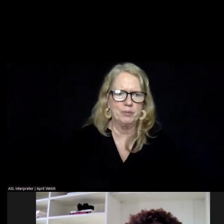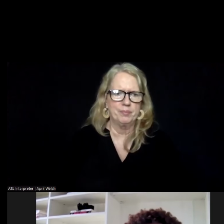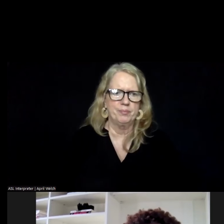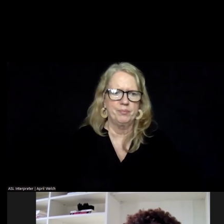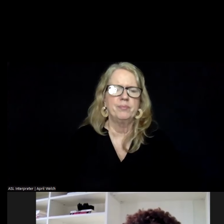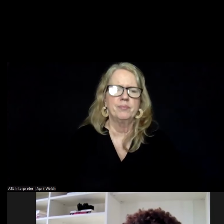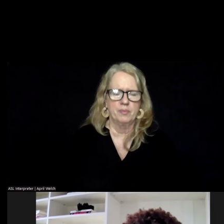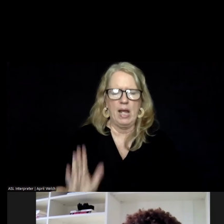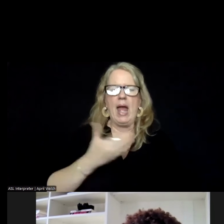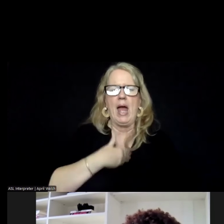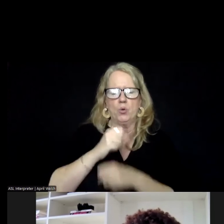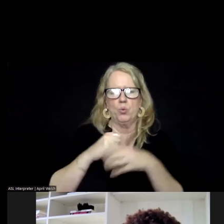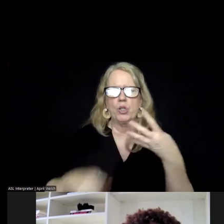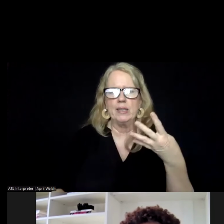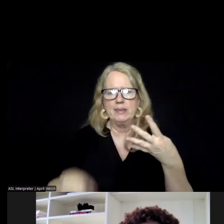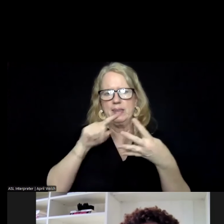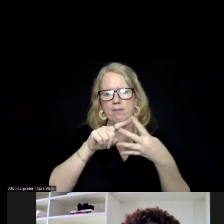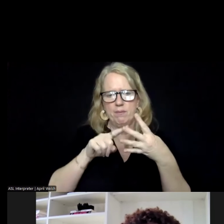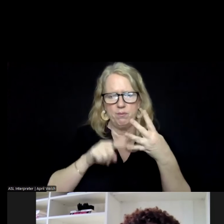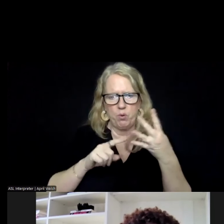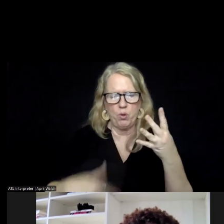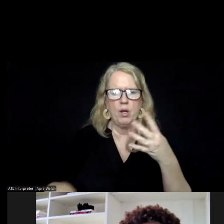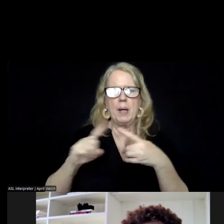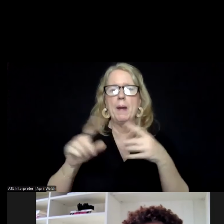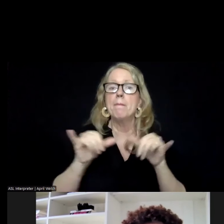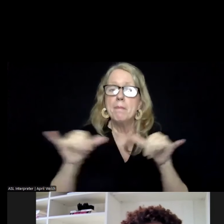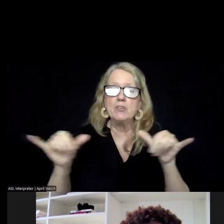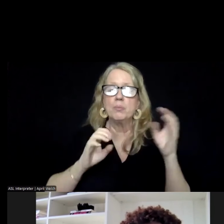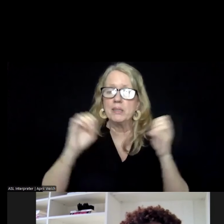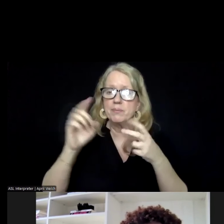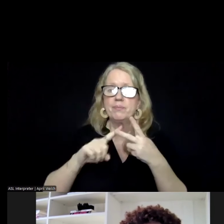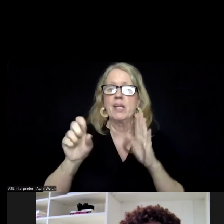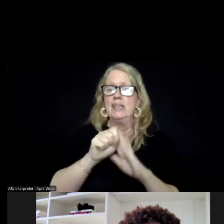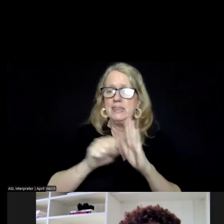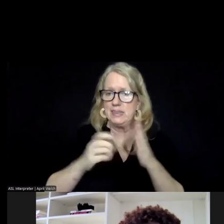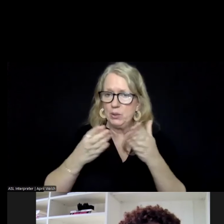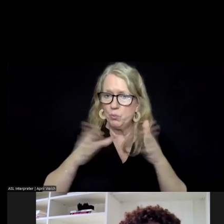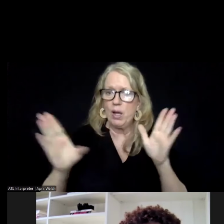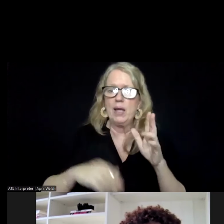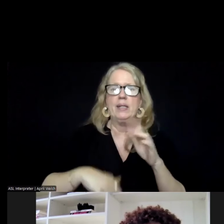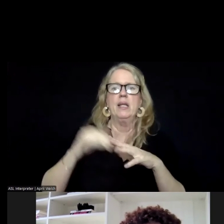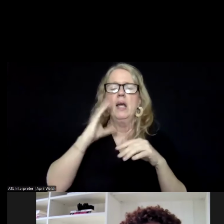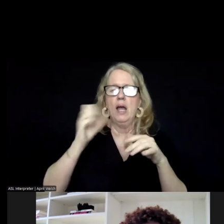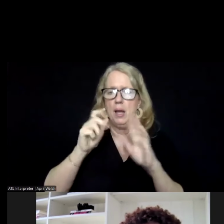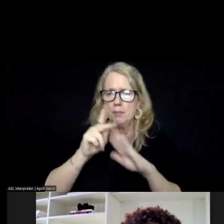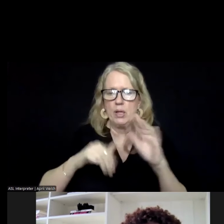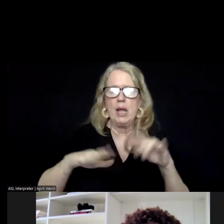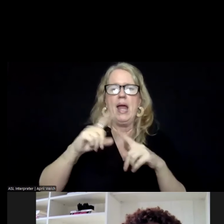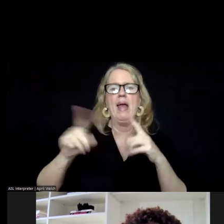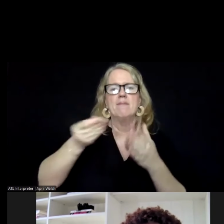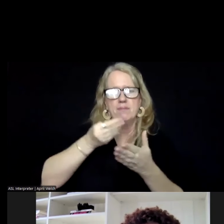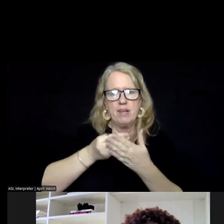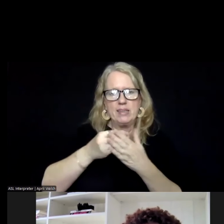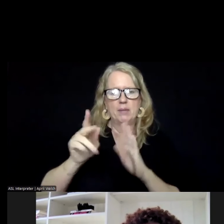We do our work in 4 key areas: measurement and evaluation, statewide field building, prototype sites, and financing